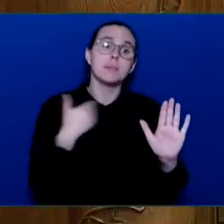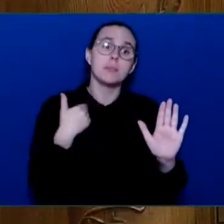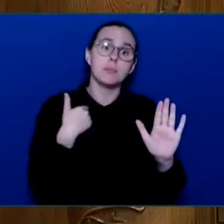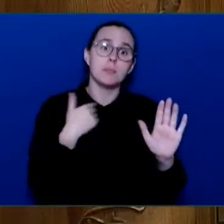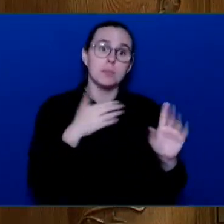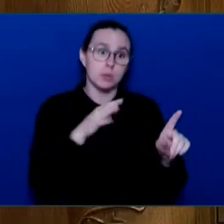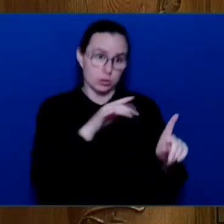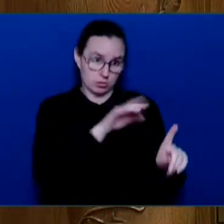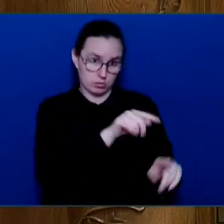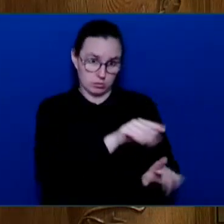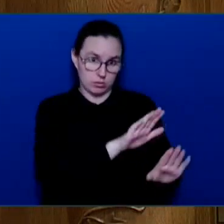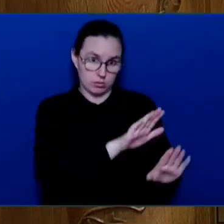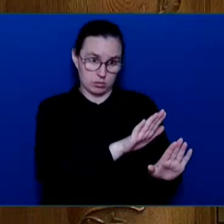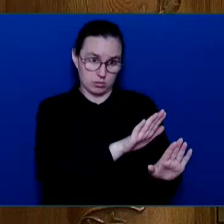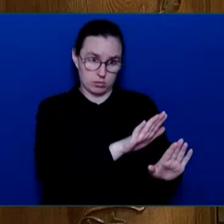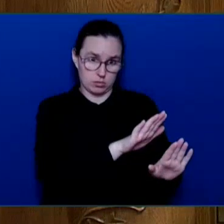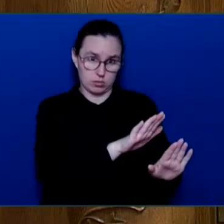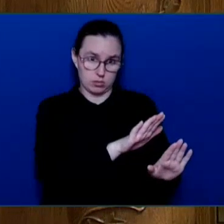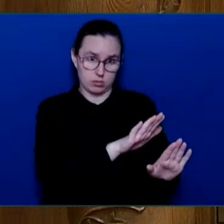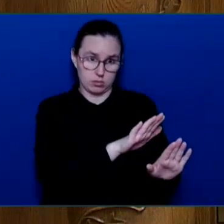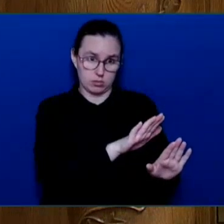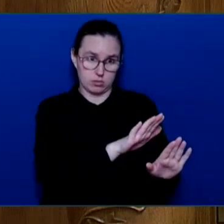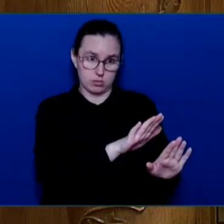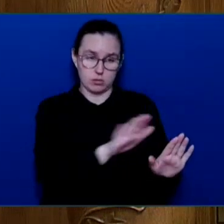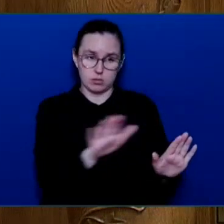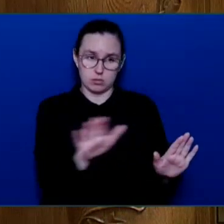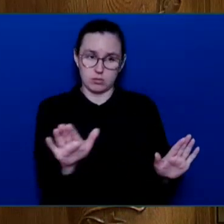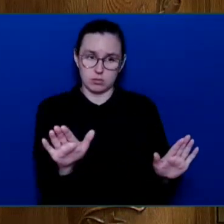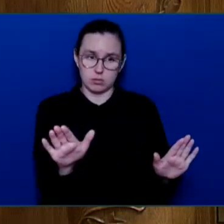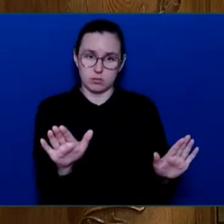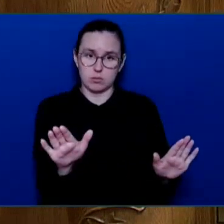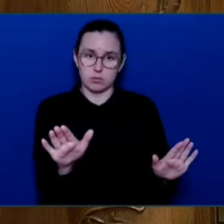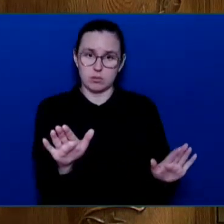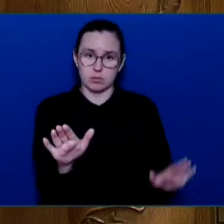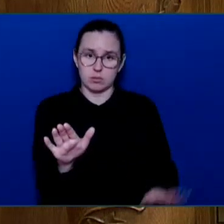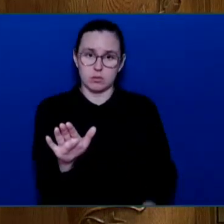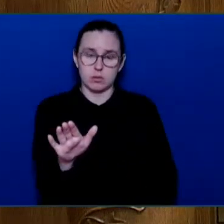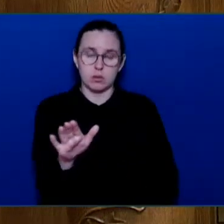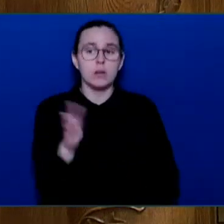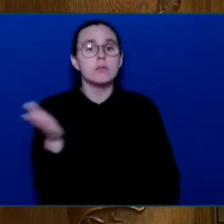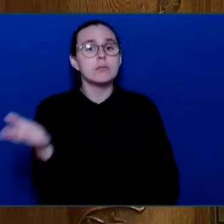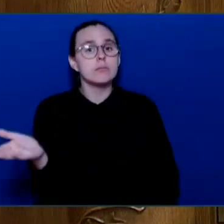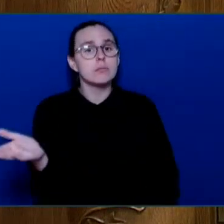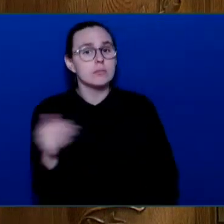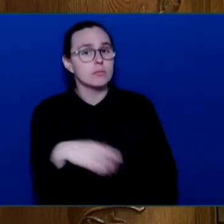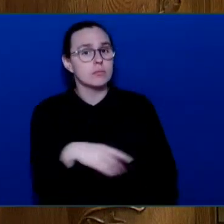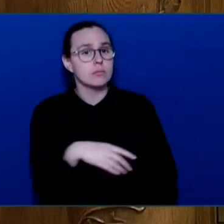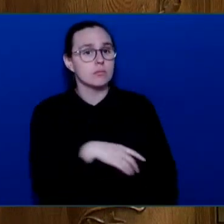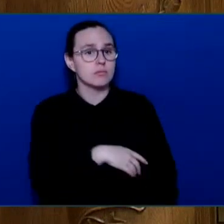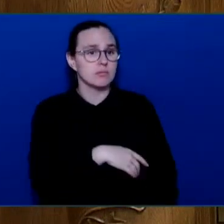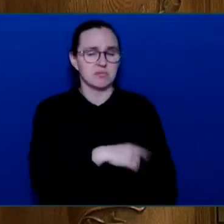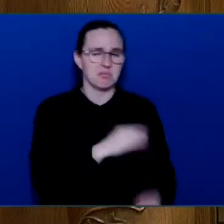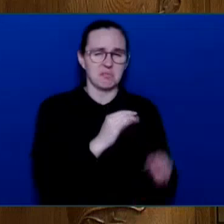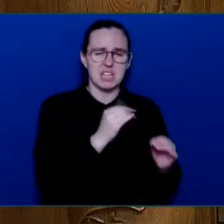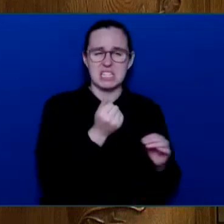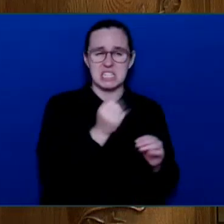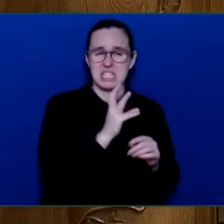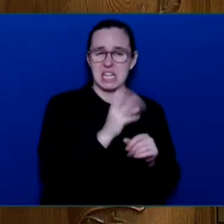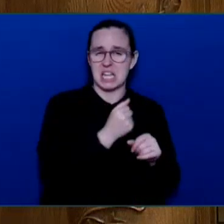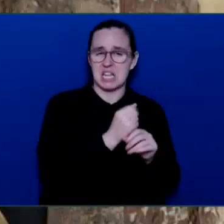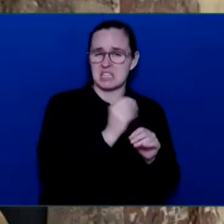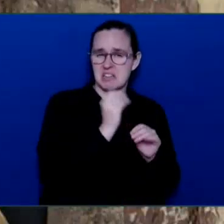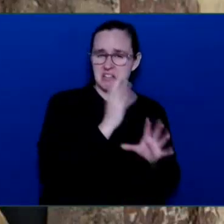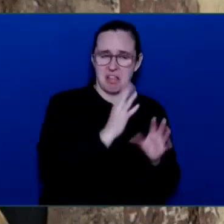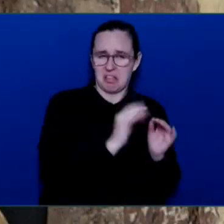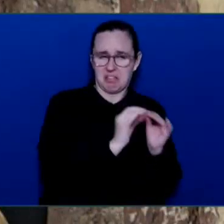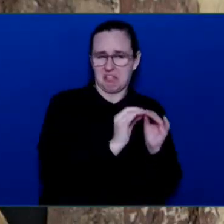Member. Didn't do anything. Member. We went to the announcement. Minister.